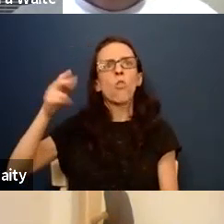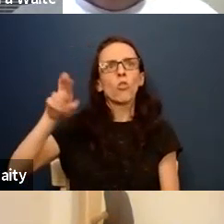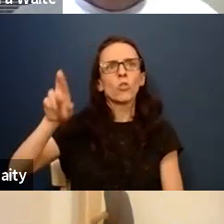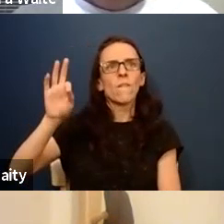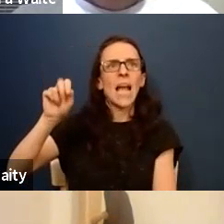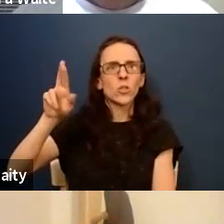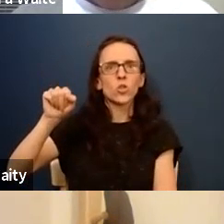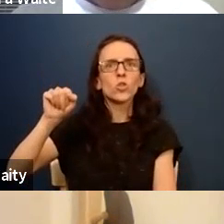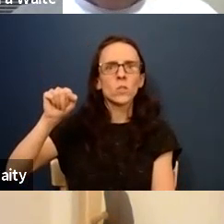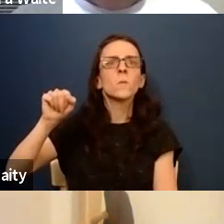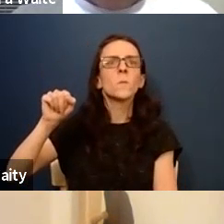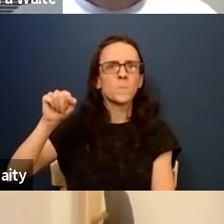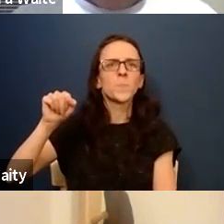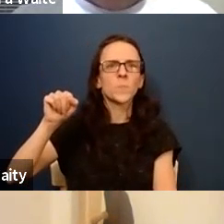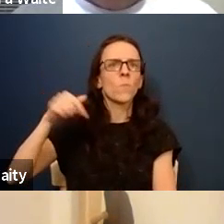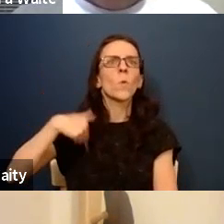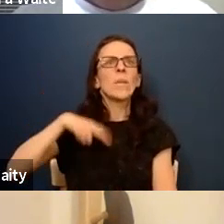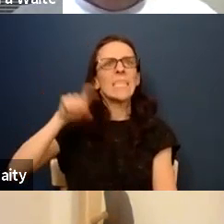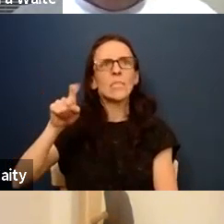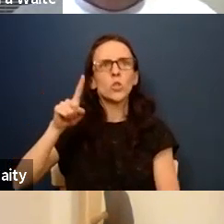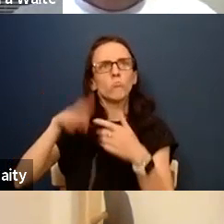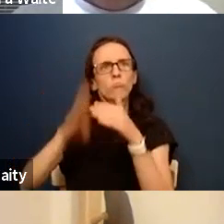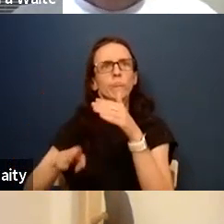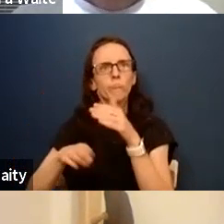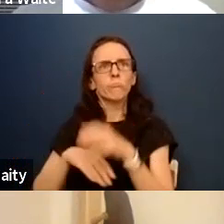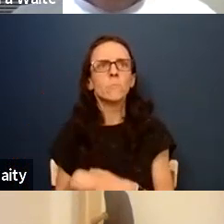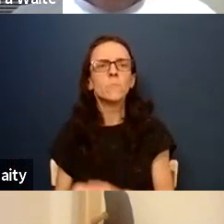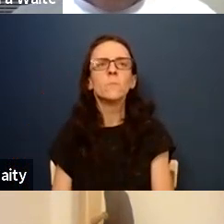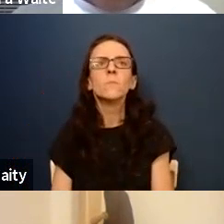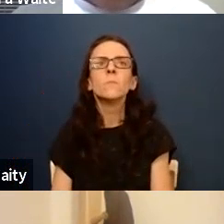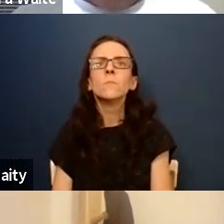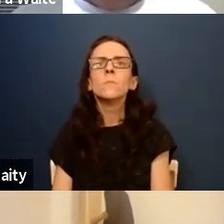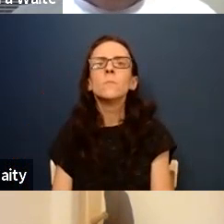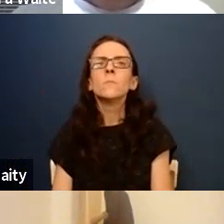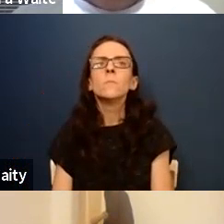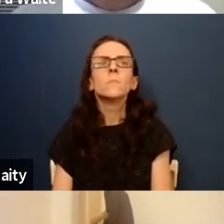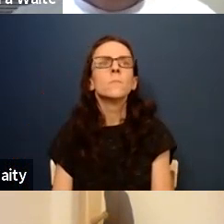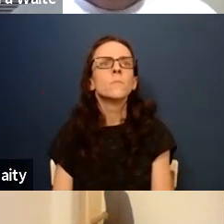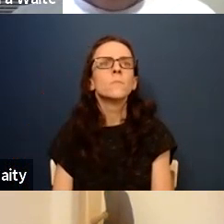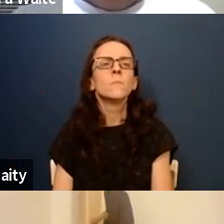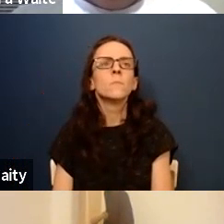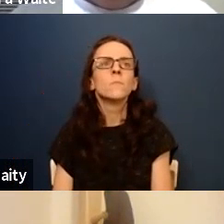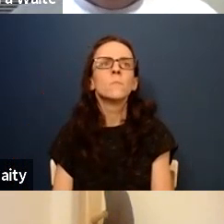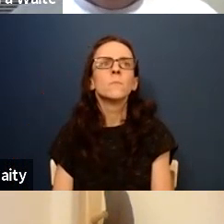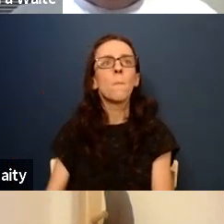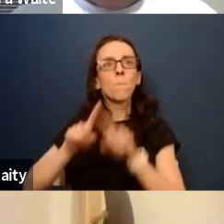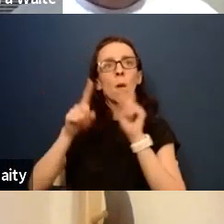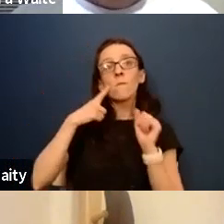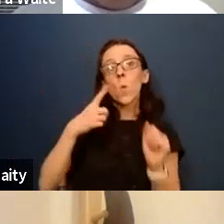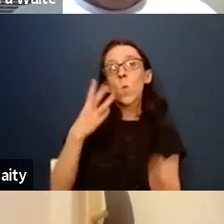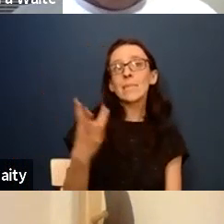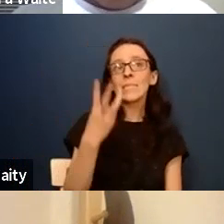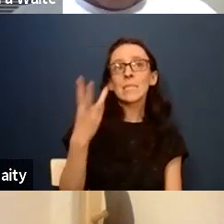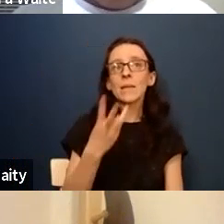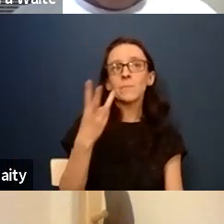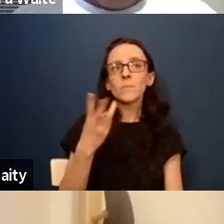gotta get that done. Okay. But for the purpose of Wednesday, we